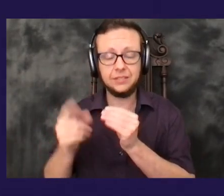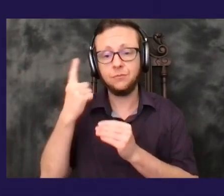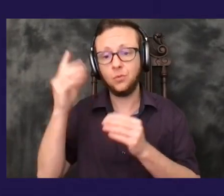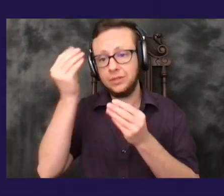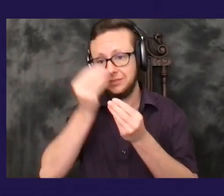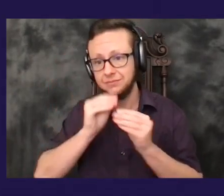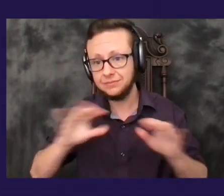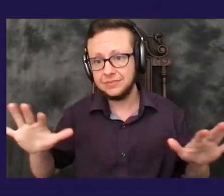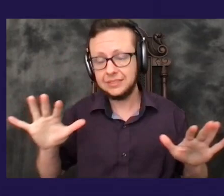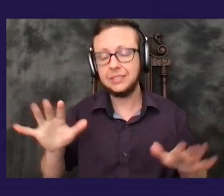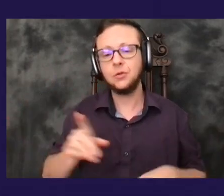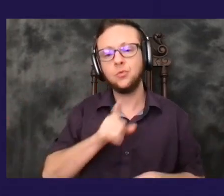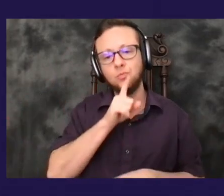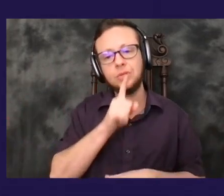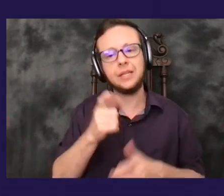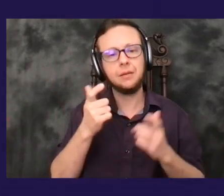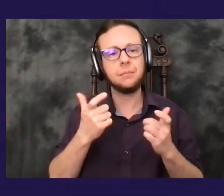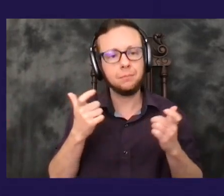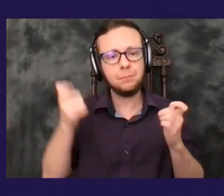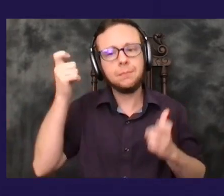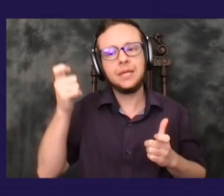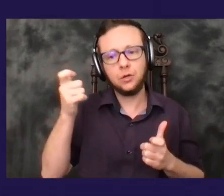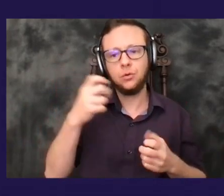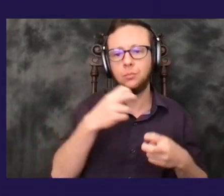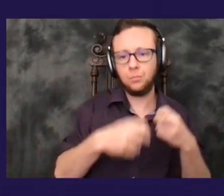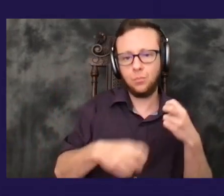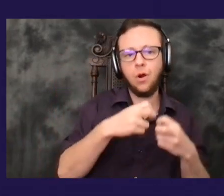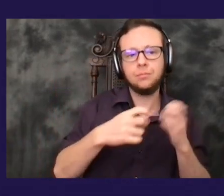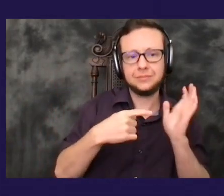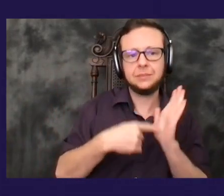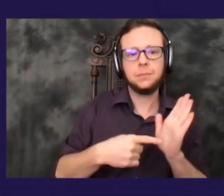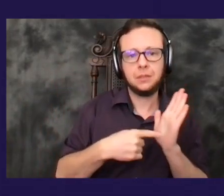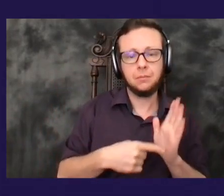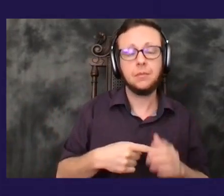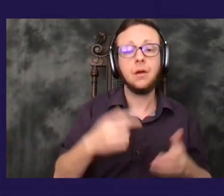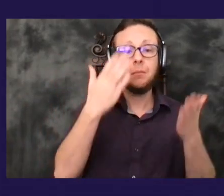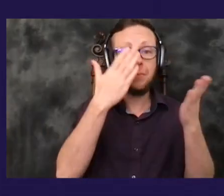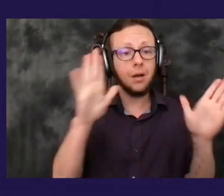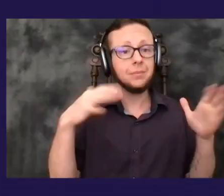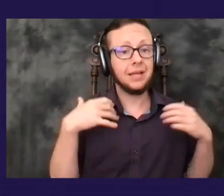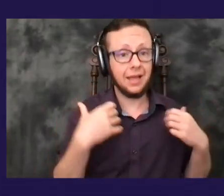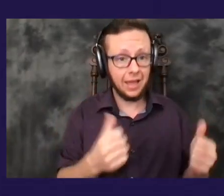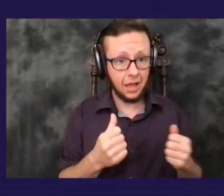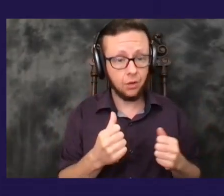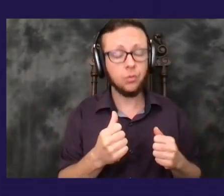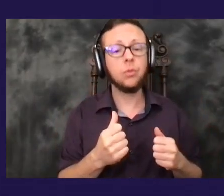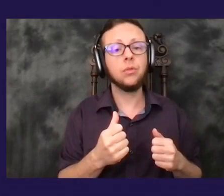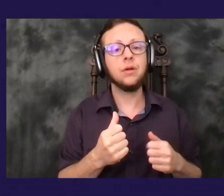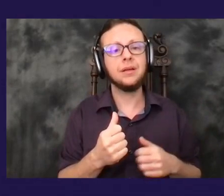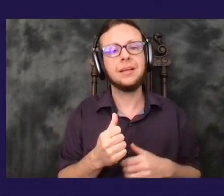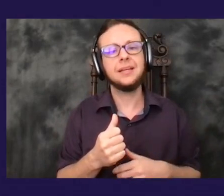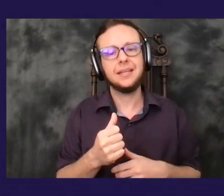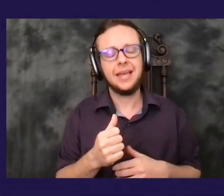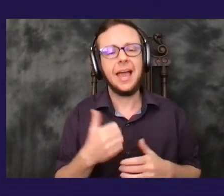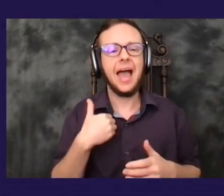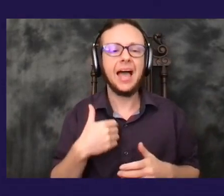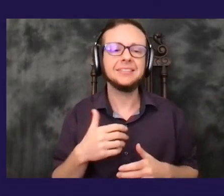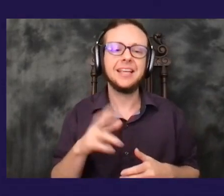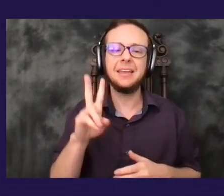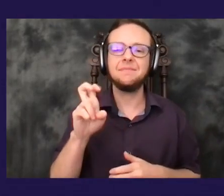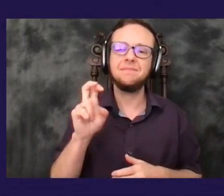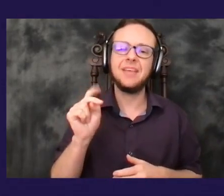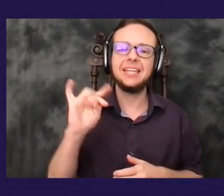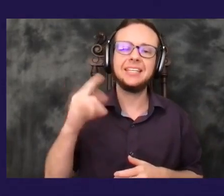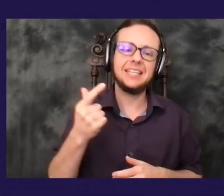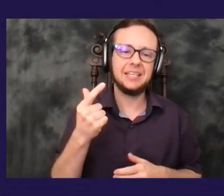broader problem of law and public health. Public health, unfortunately, persists in a vending machine model of law. You